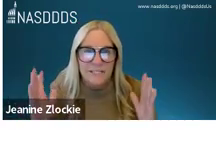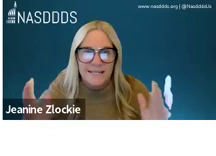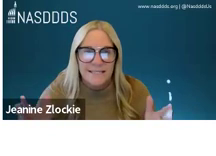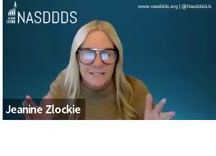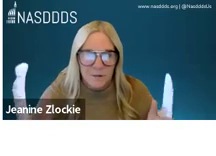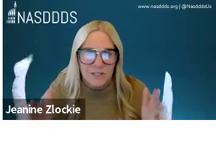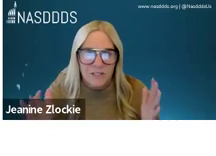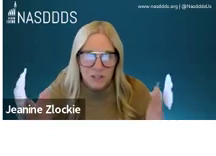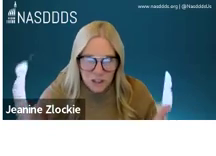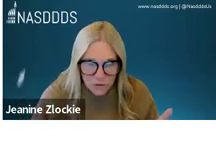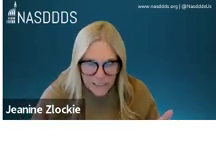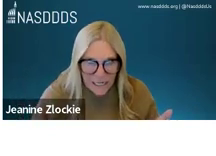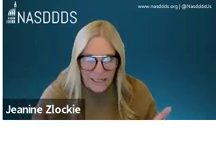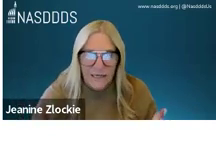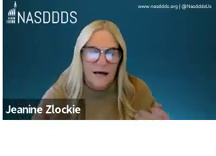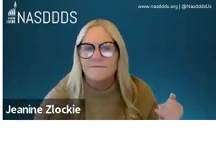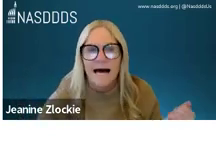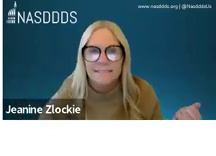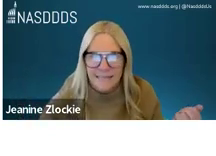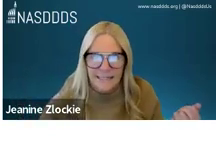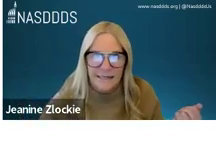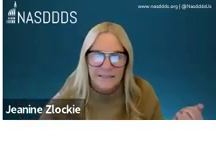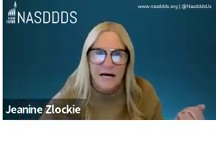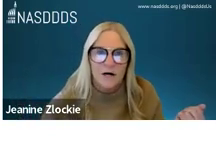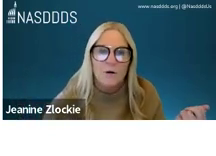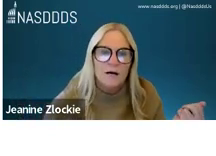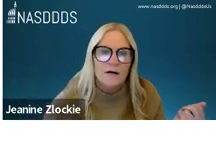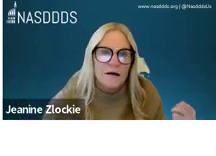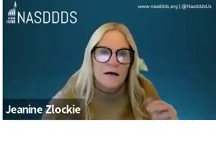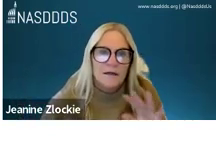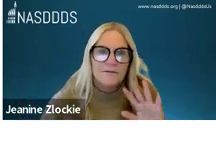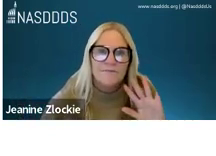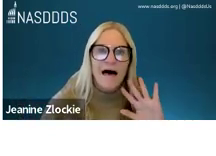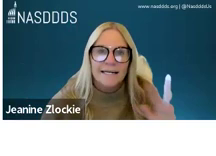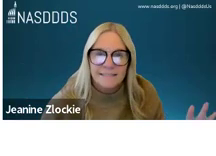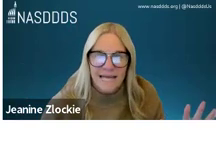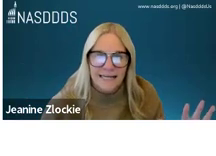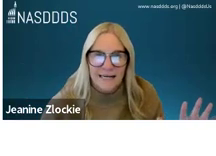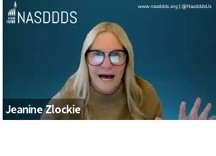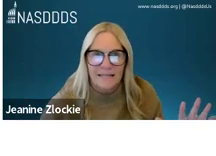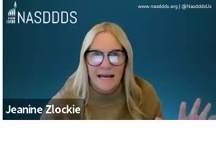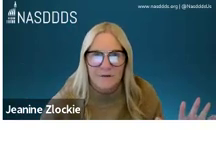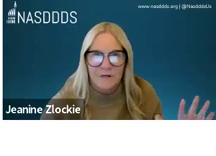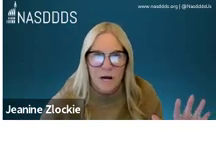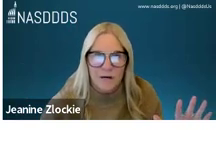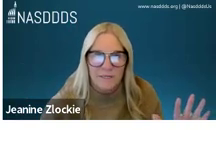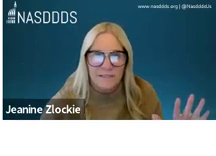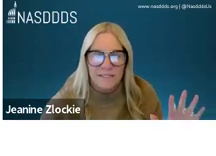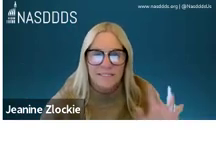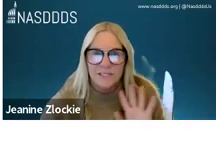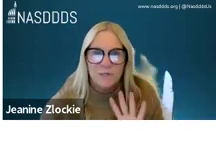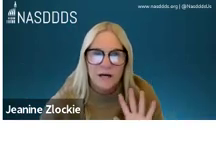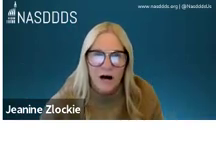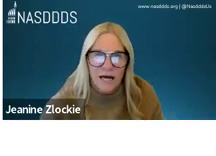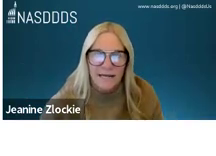anything, but it's the person's choosing of that setting. So that is setting highlight